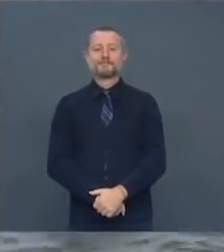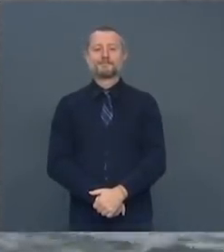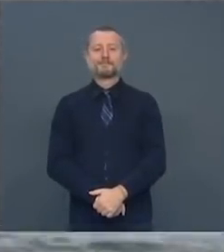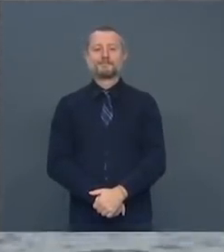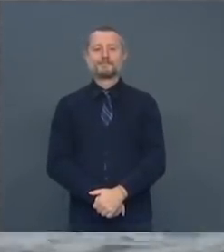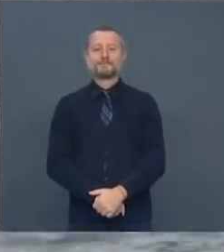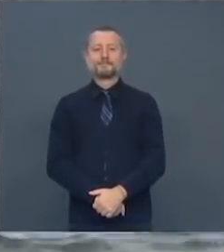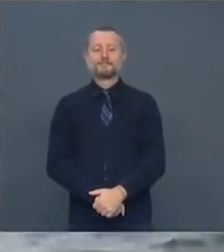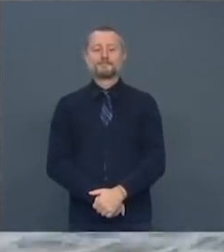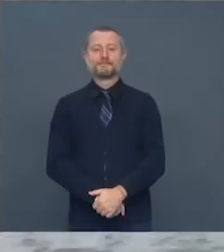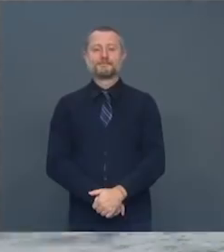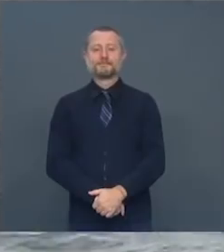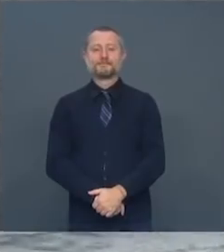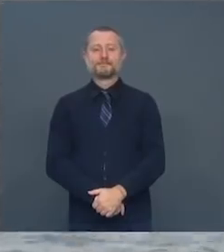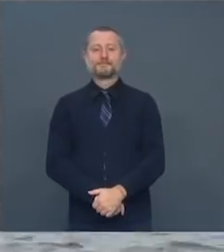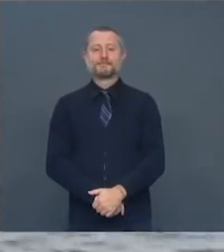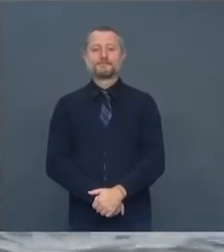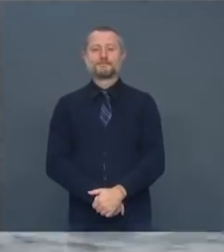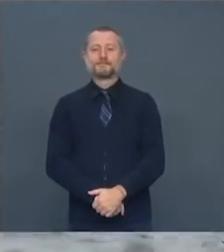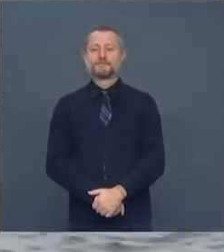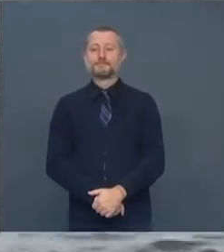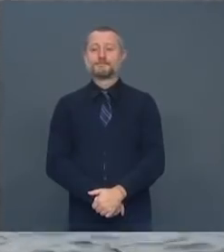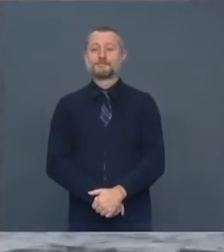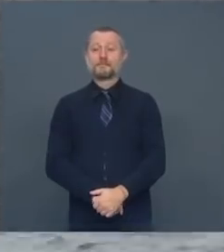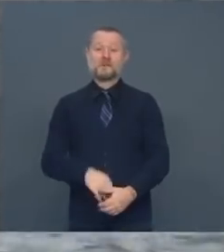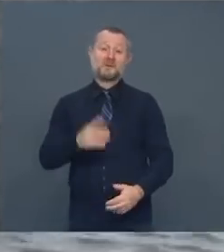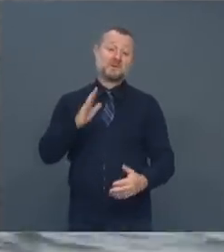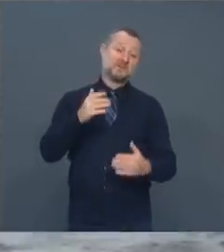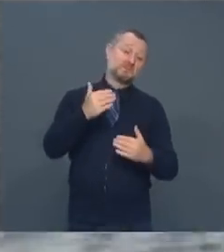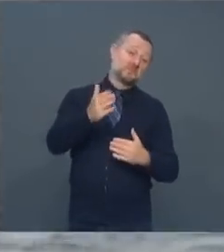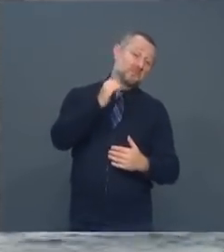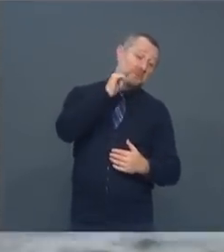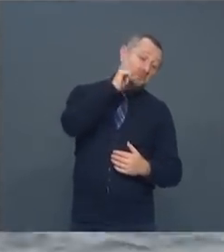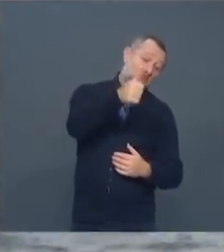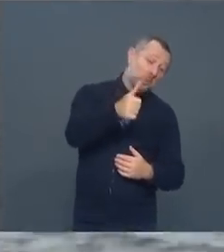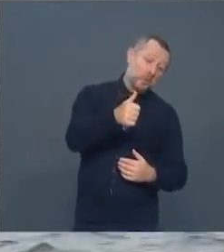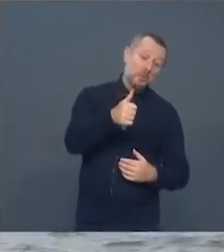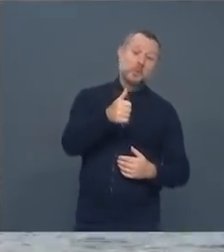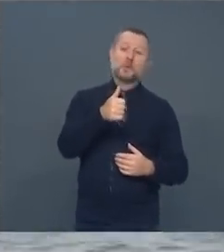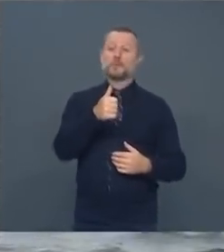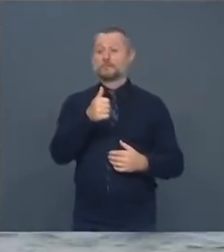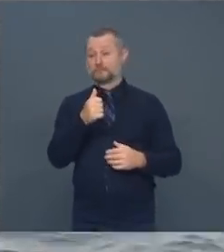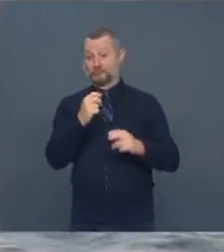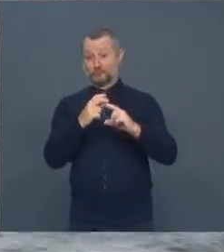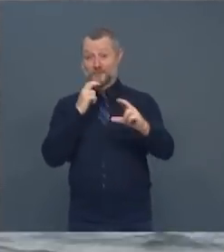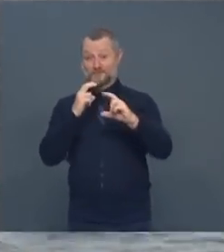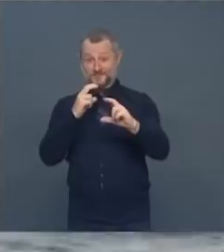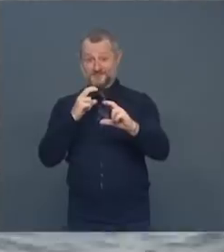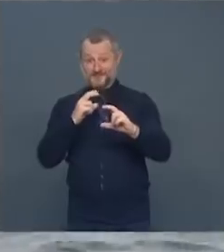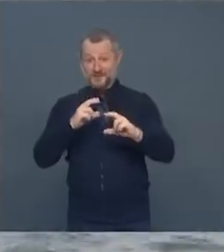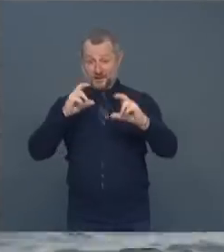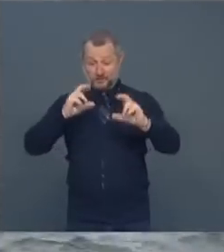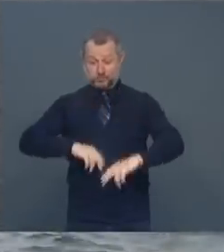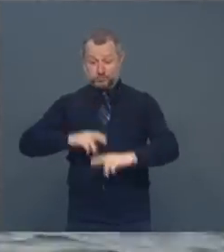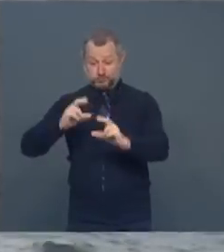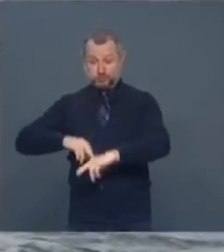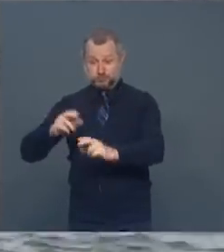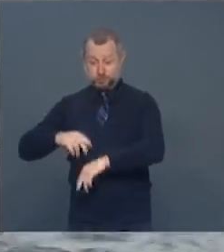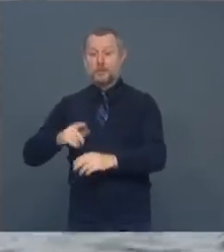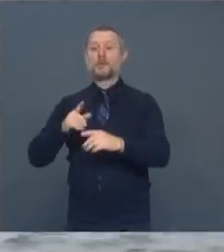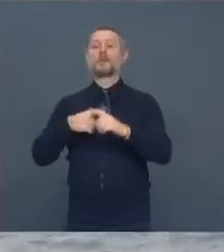Falls. So pretty soon, by tomorrow, we're going to have some encrusting organisms are going to be attracted to Jane, and a lot